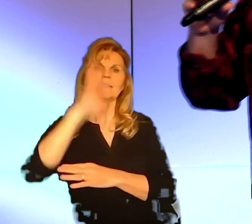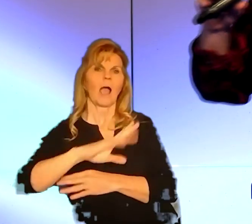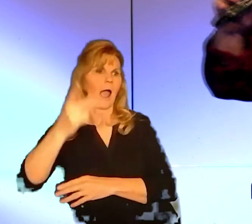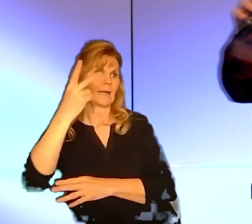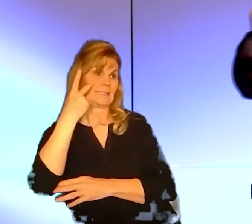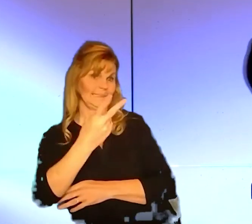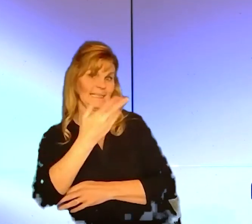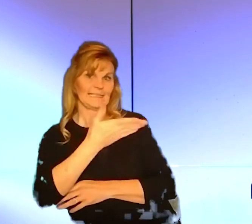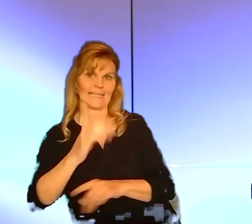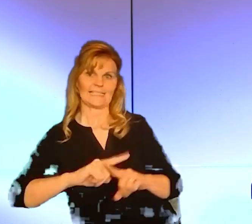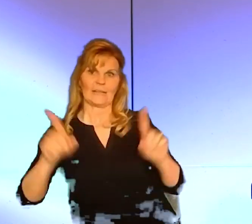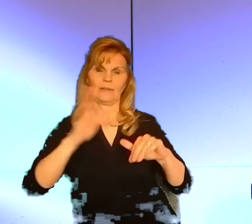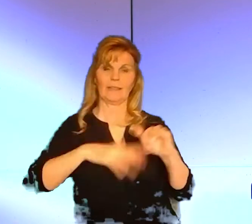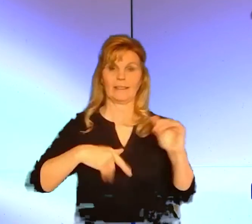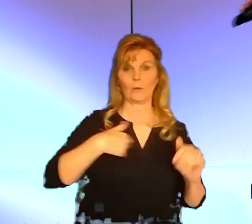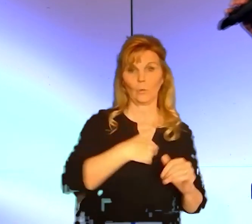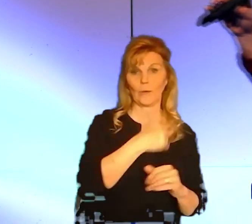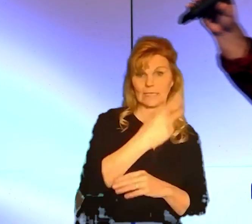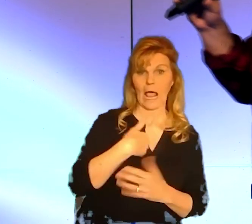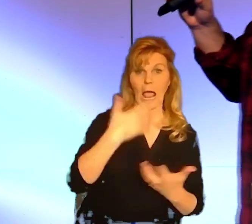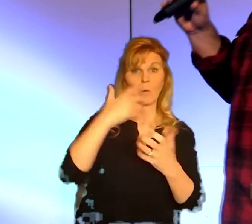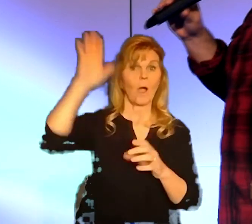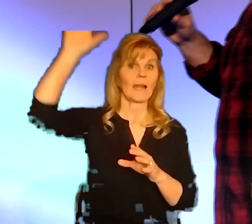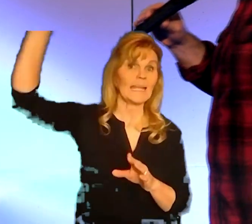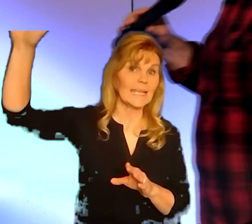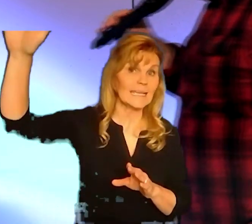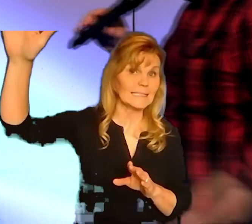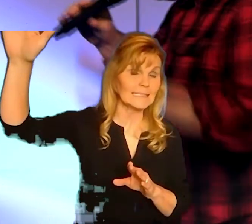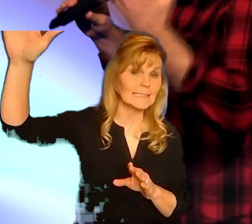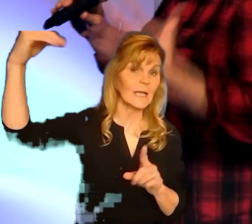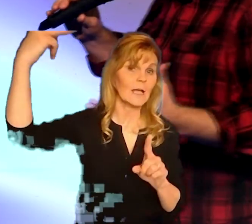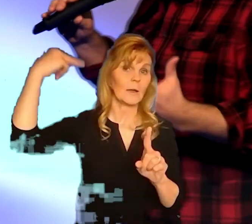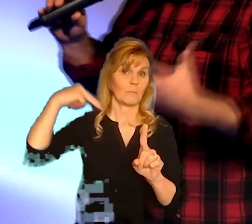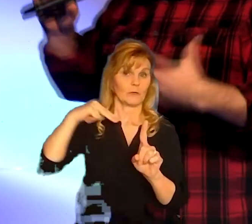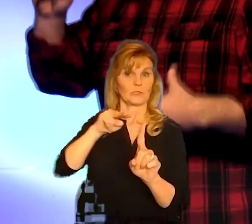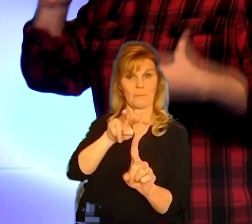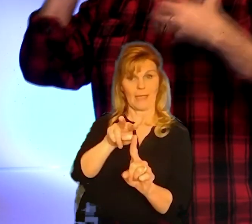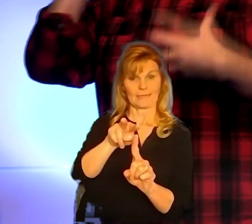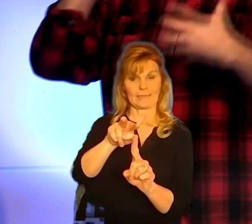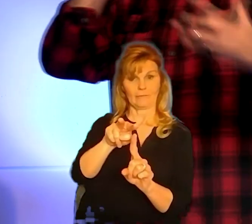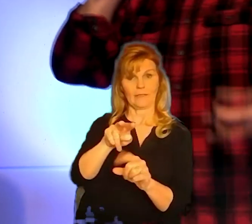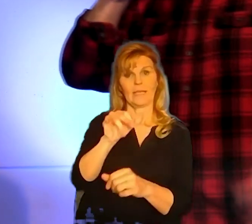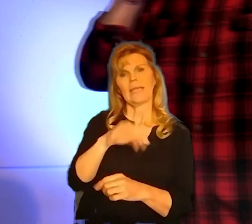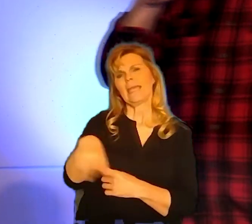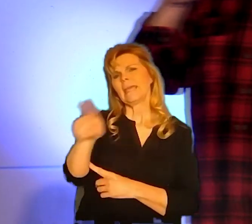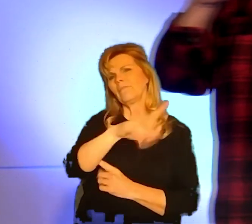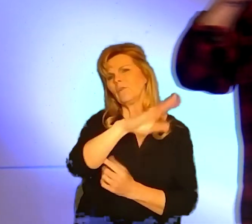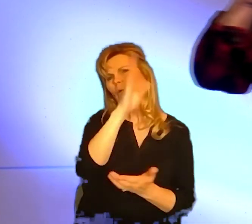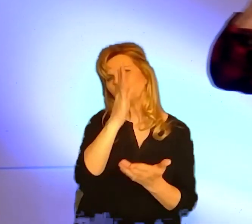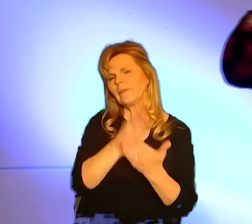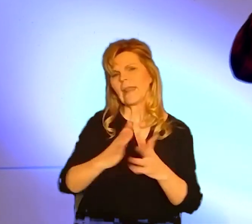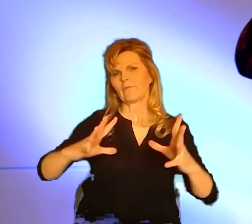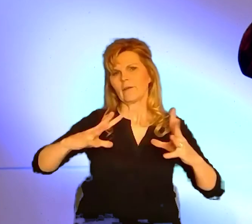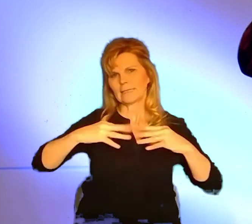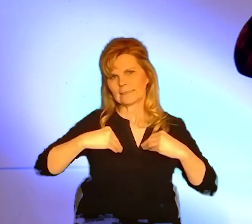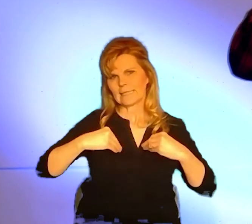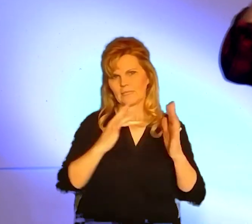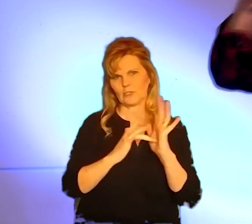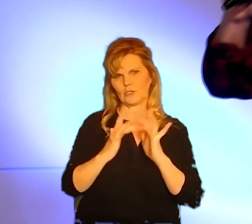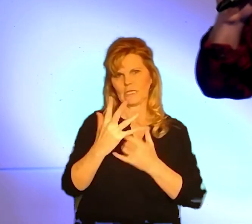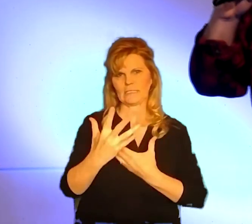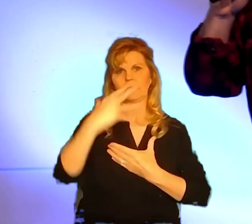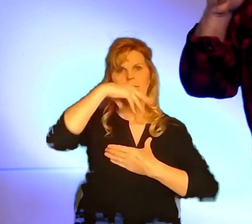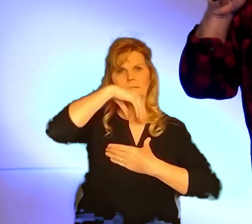them. And I want his perspective. Maybe you want God's perspective today. If you've never said yes to allowing Jesus just to